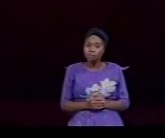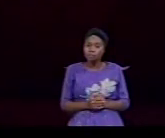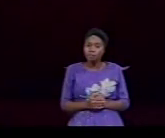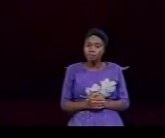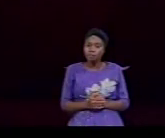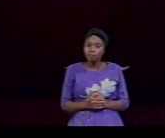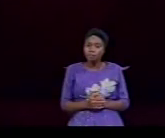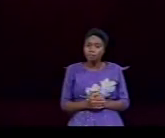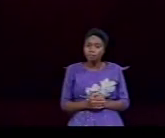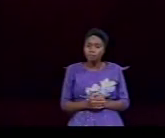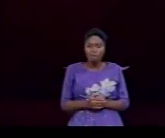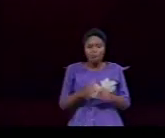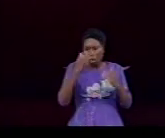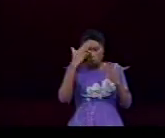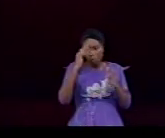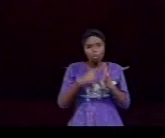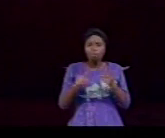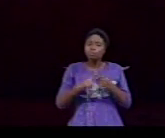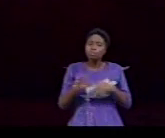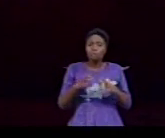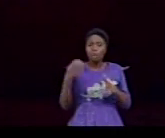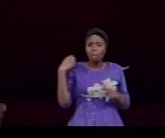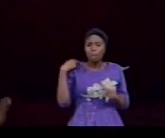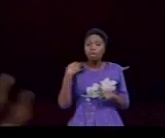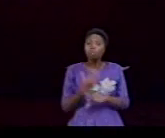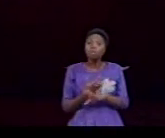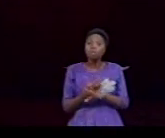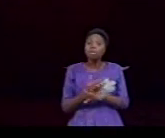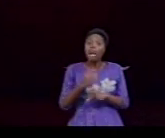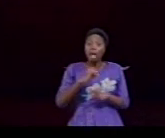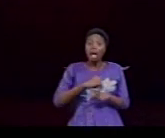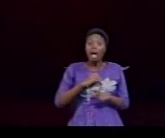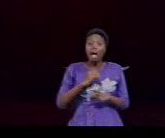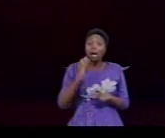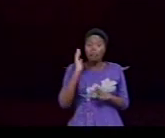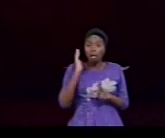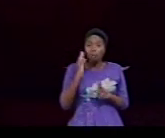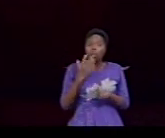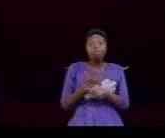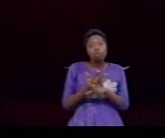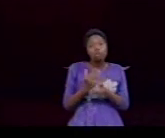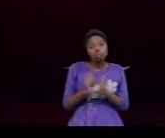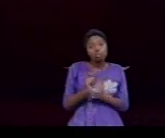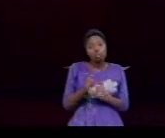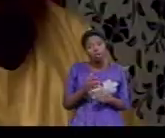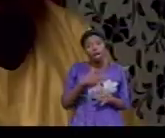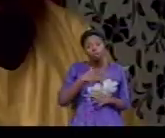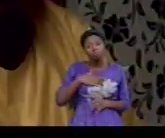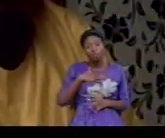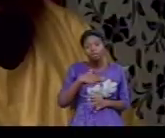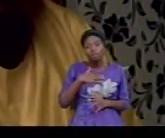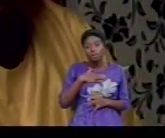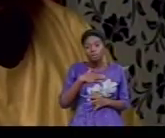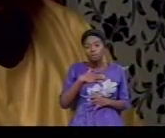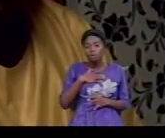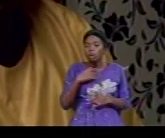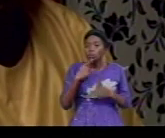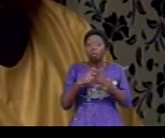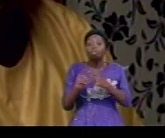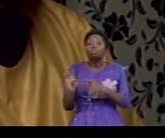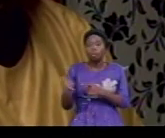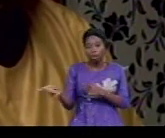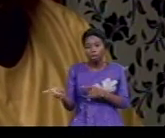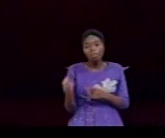I don't know what to do, Master. Please, I will plead with you to please appear to him. He will be